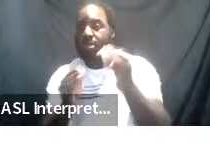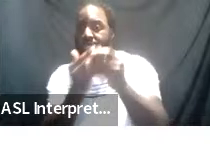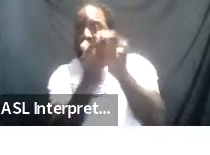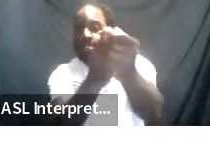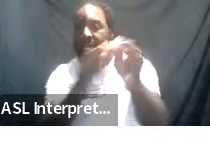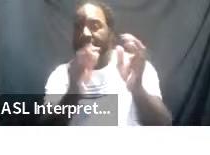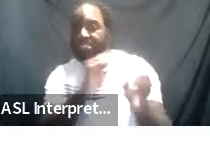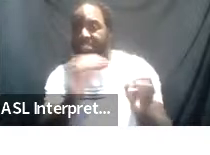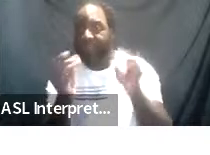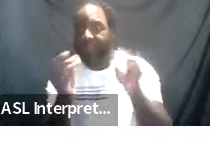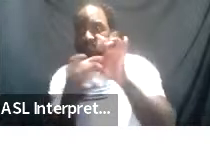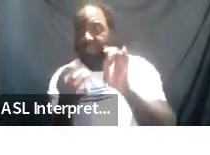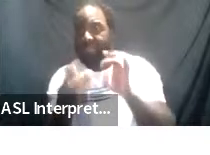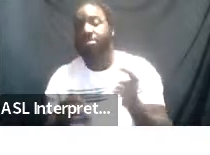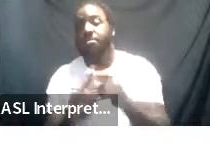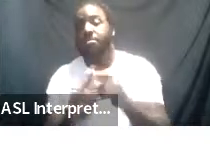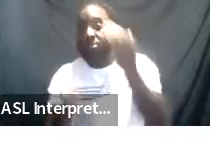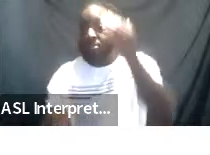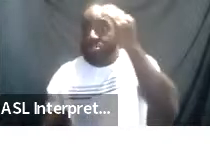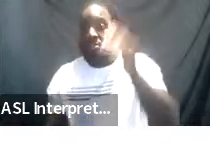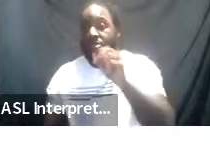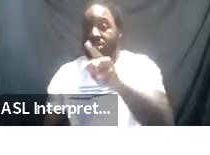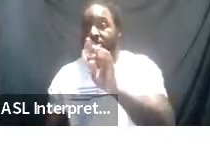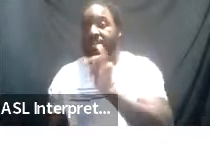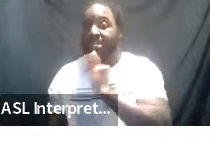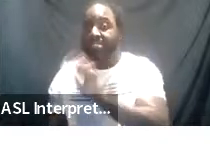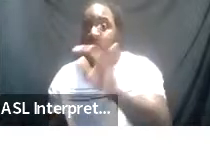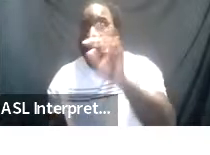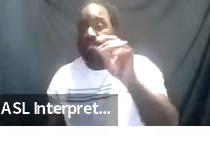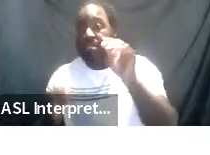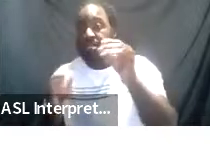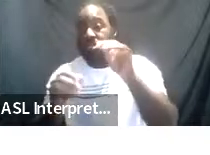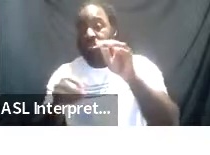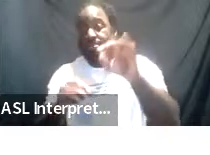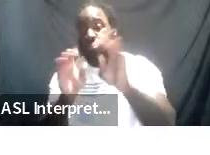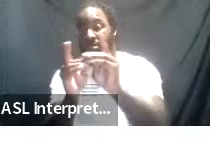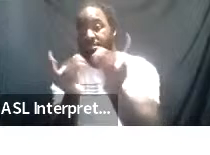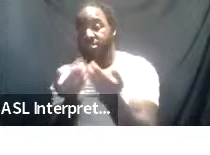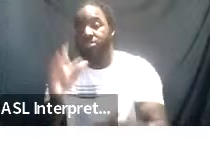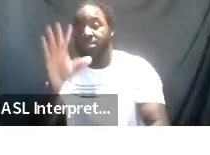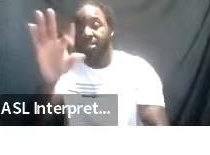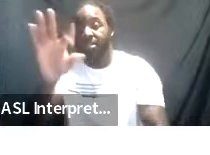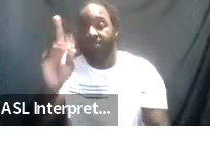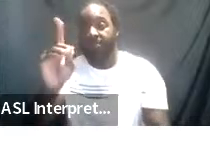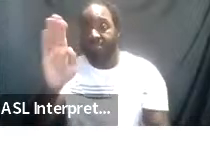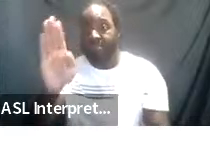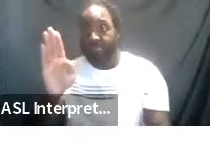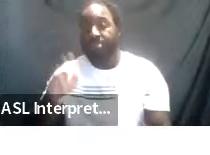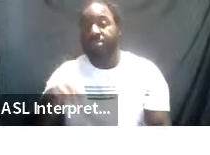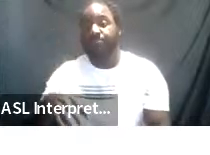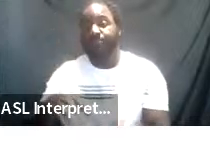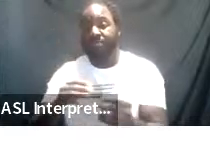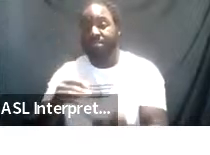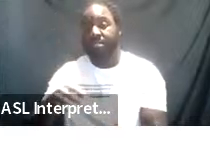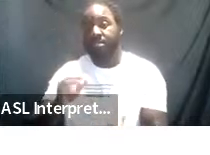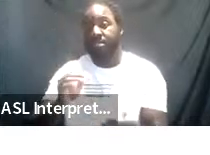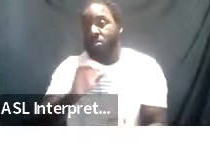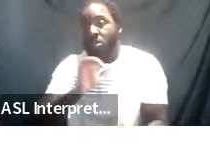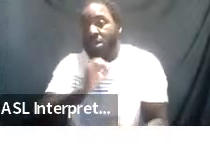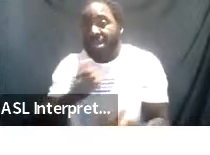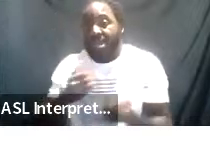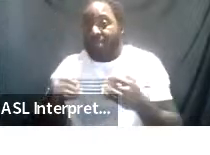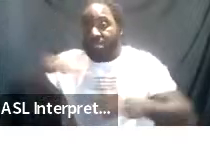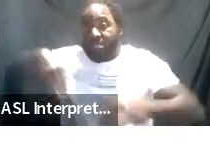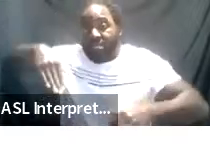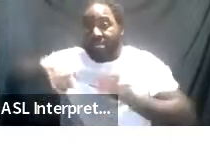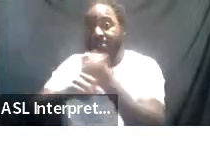noted that there's a district, R8B, where senior housing doesn't get a preferential FAR. We haven't made any decisions